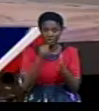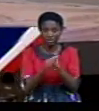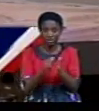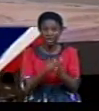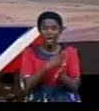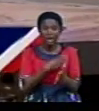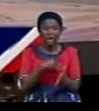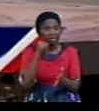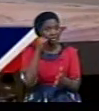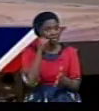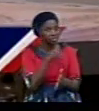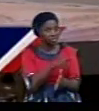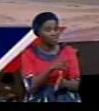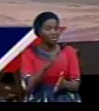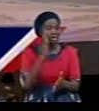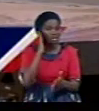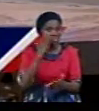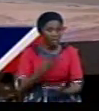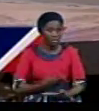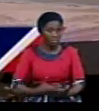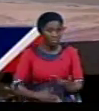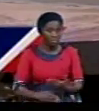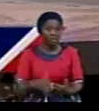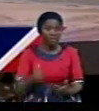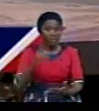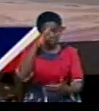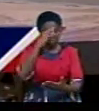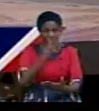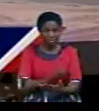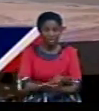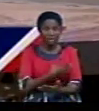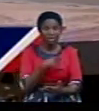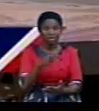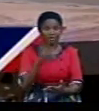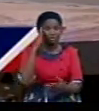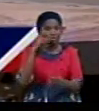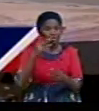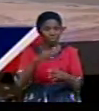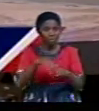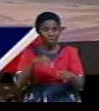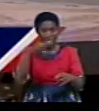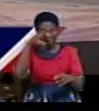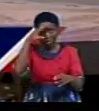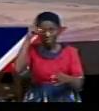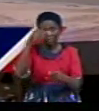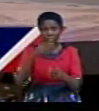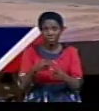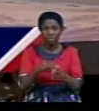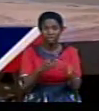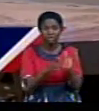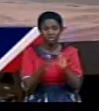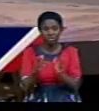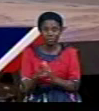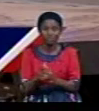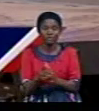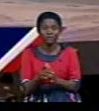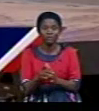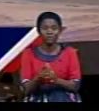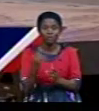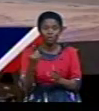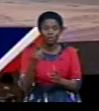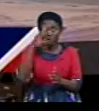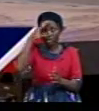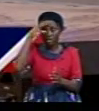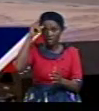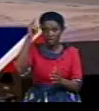and thou shall call his name Jesus for he only he can do it for he the Spotless one the